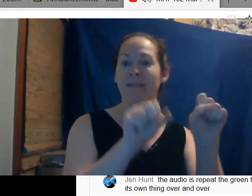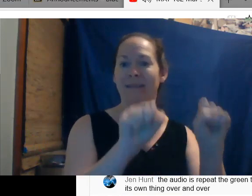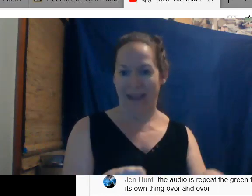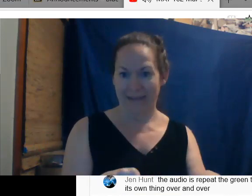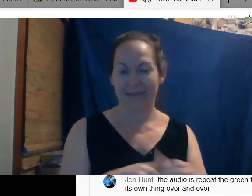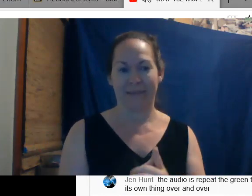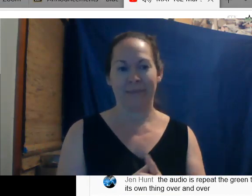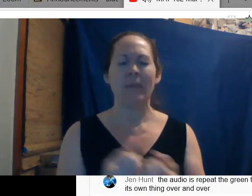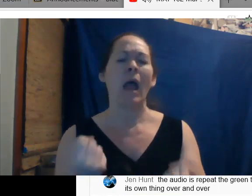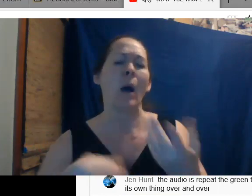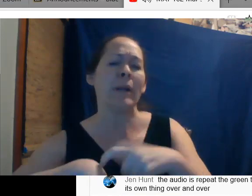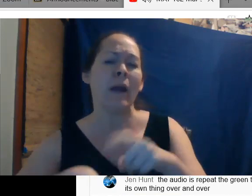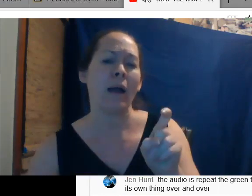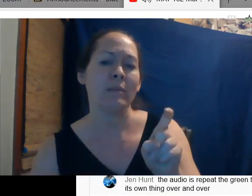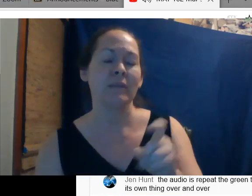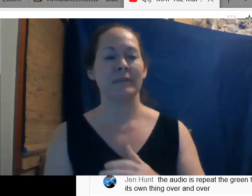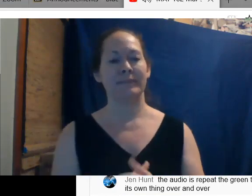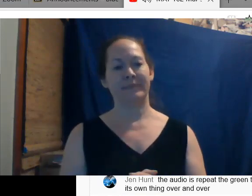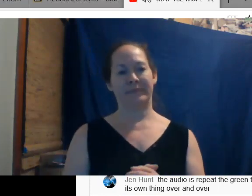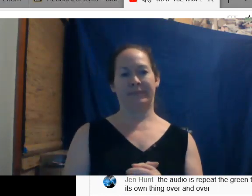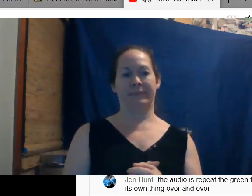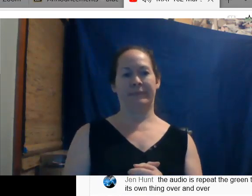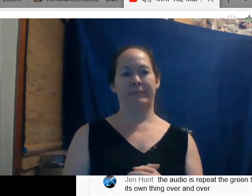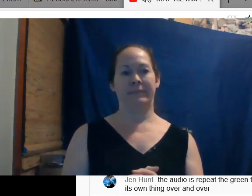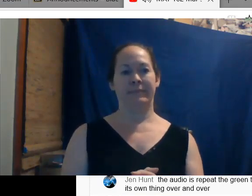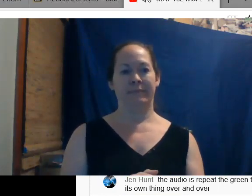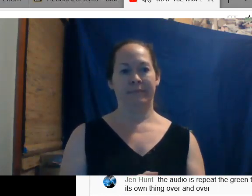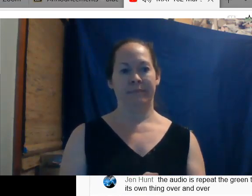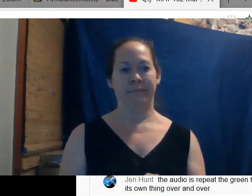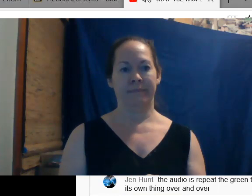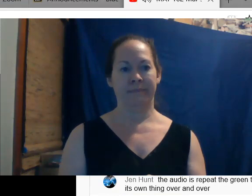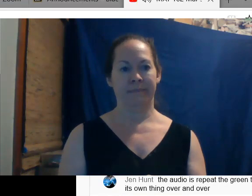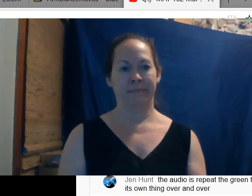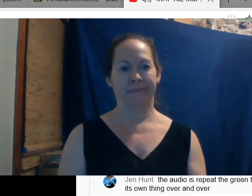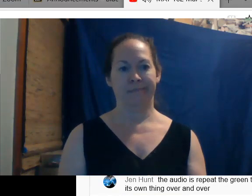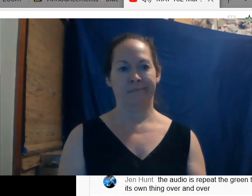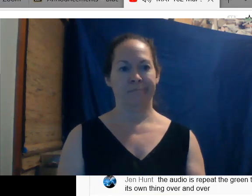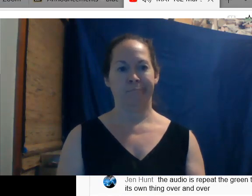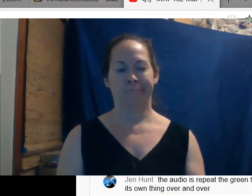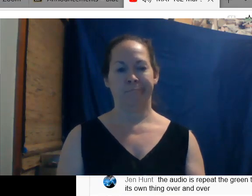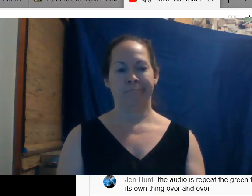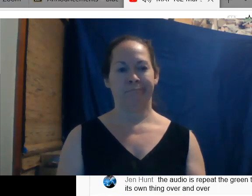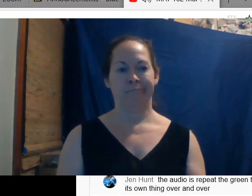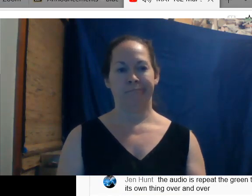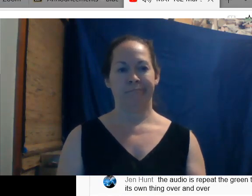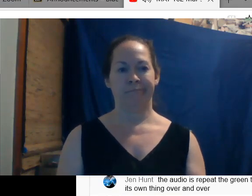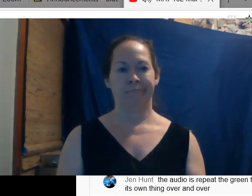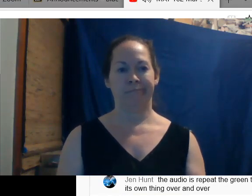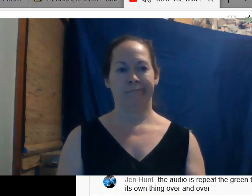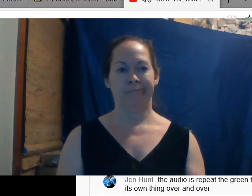So 36 can't divide into the 10,000s place because 36 does not divide into